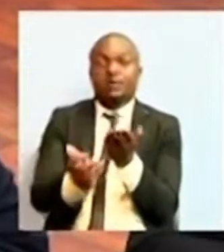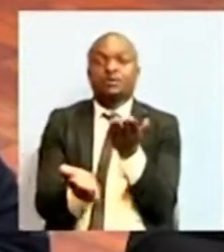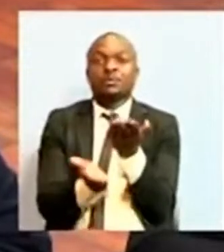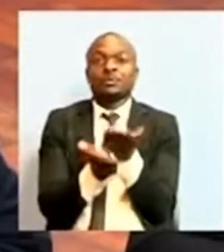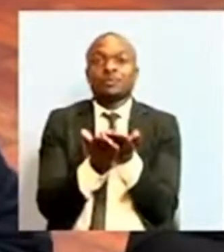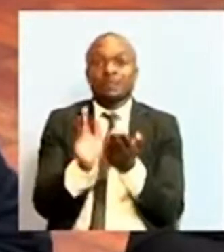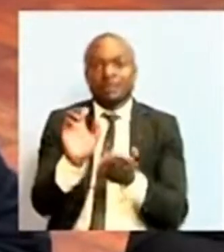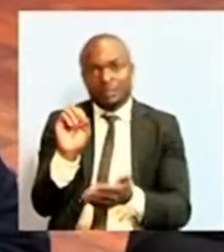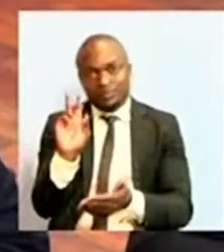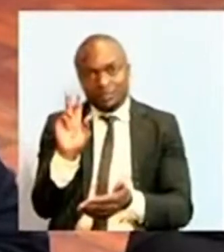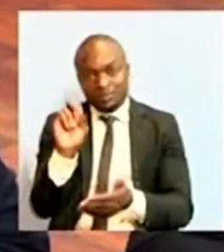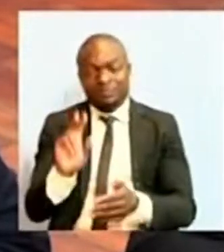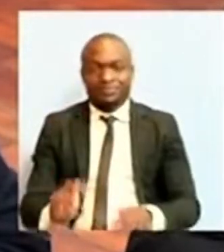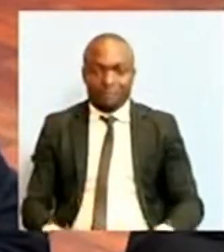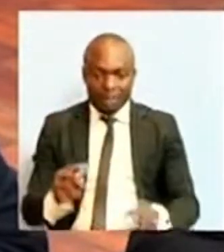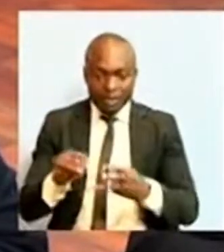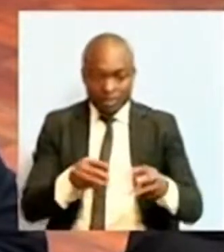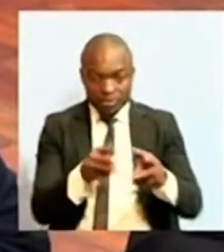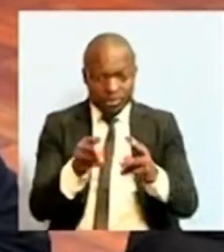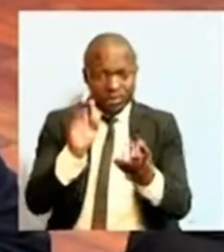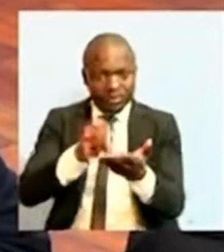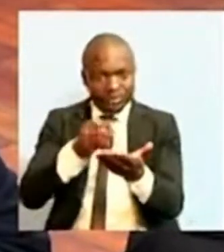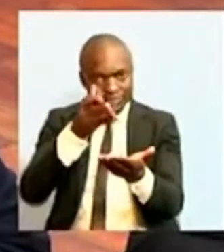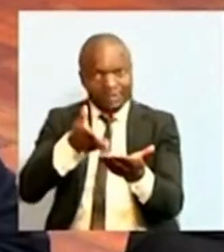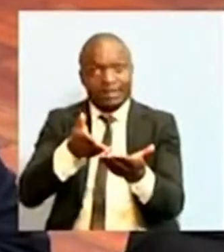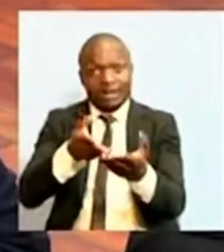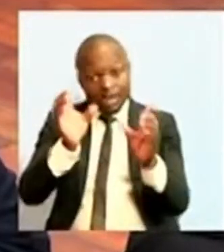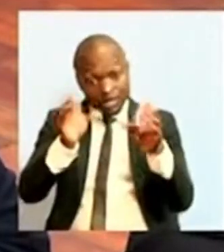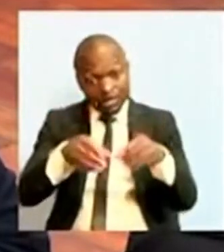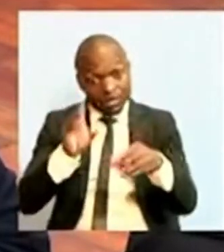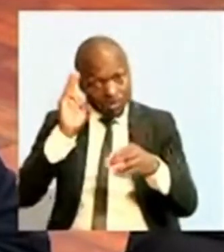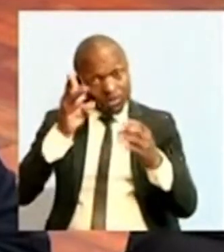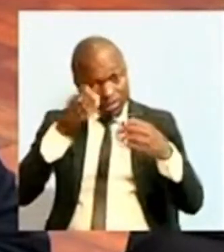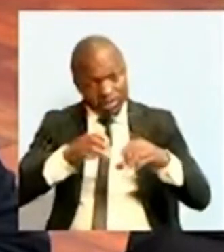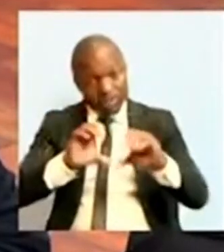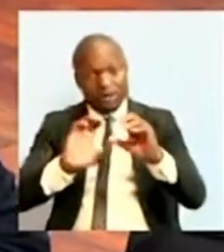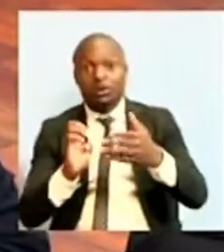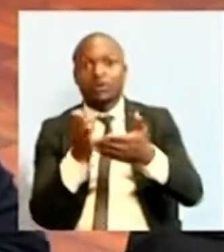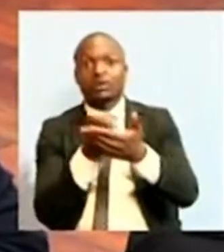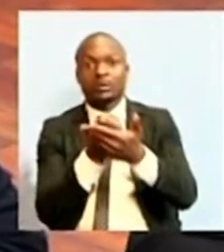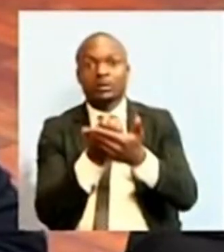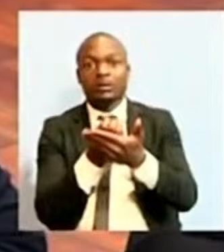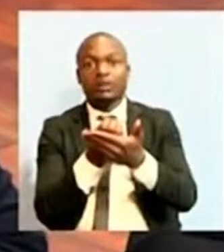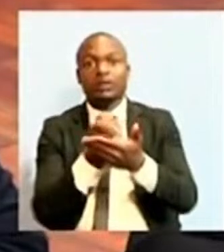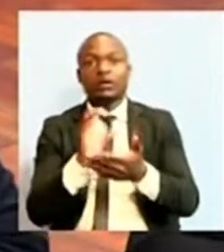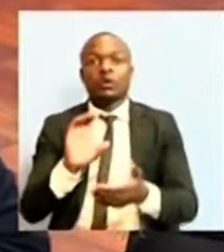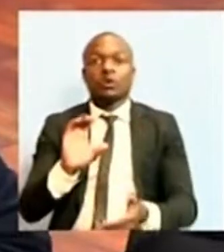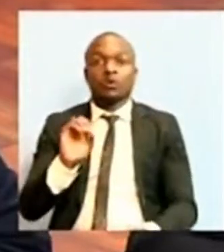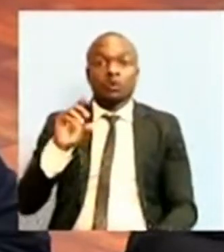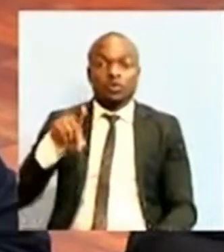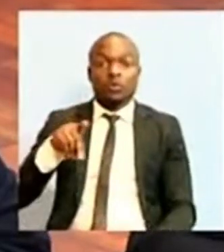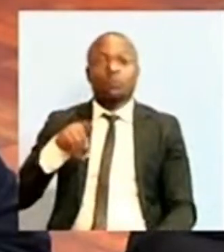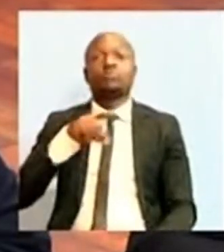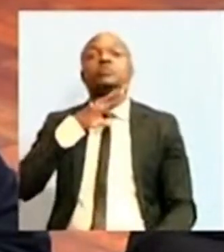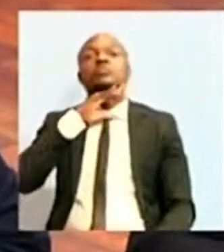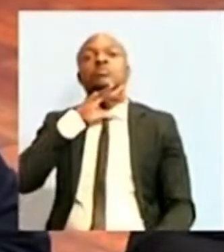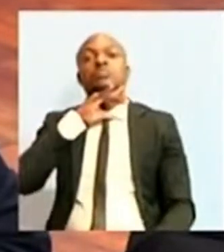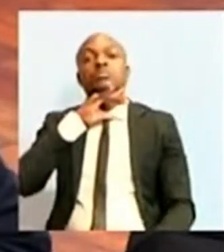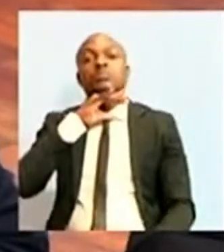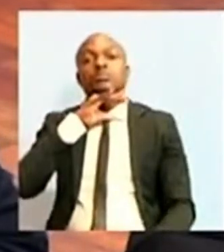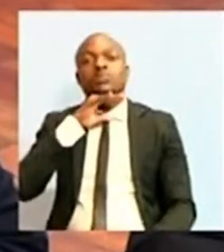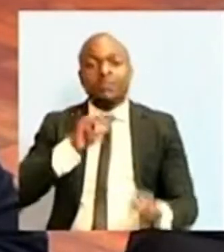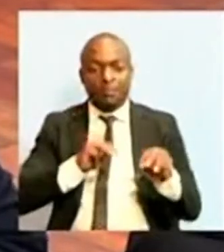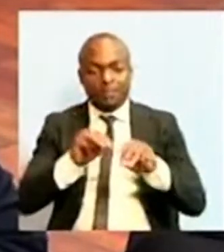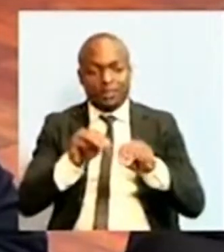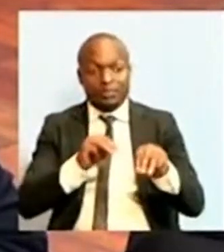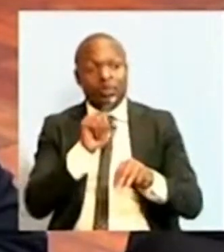12. Remedial measures, Chair, the Council will continue to engage Corp Waste on the management of this dump